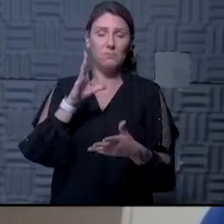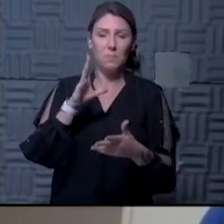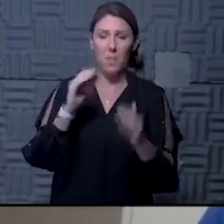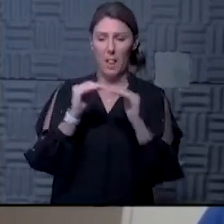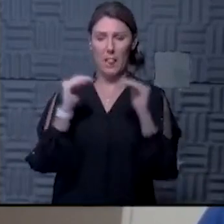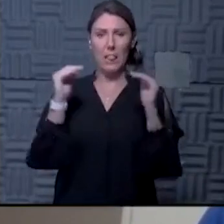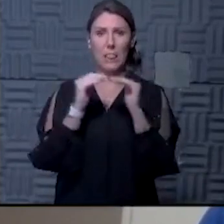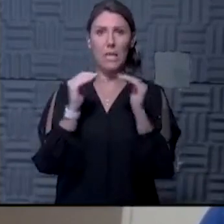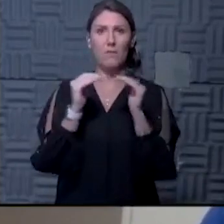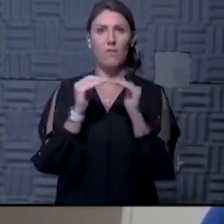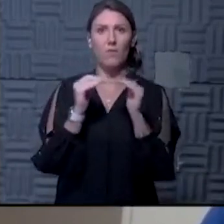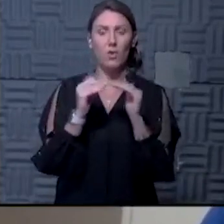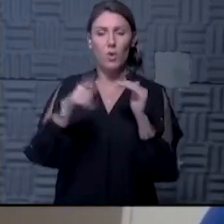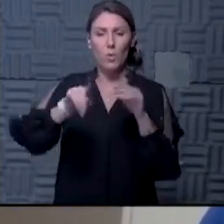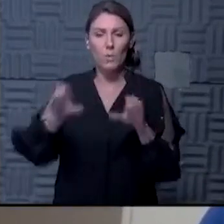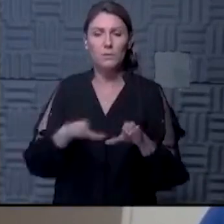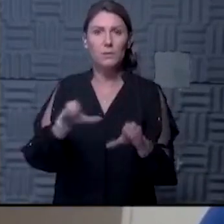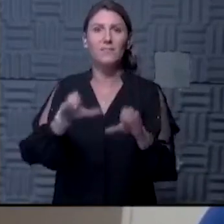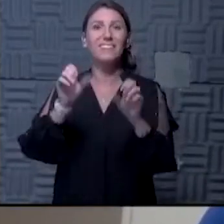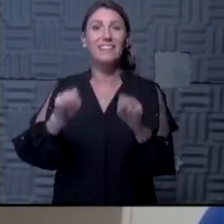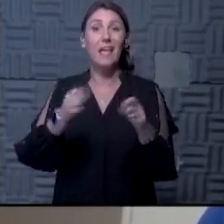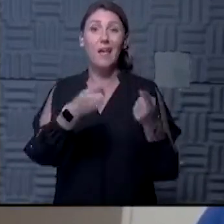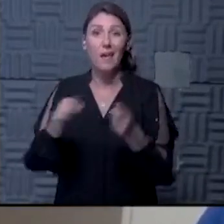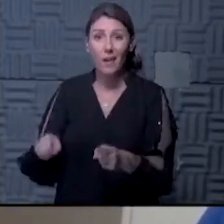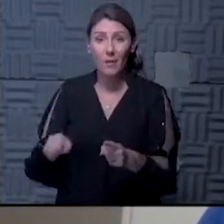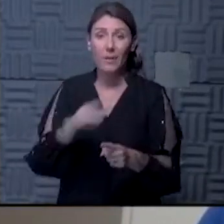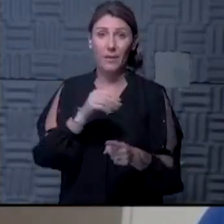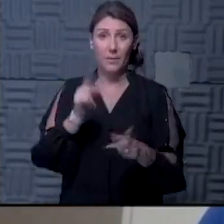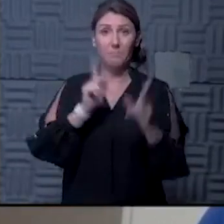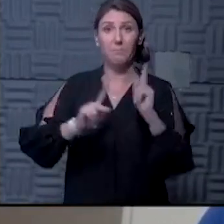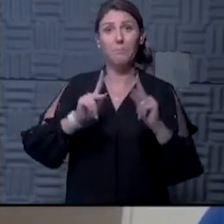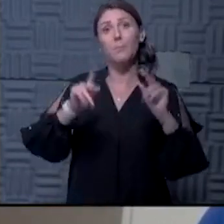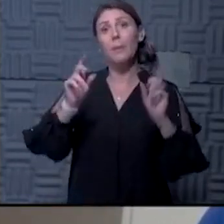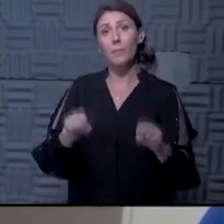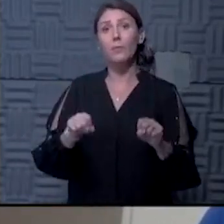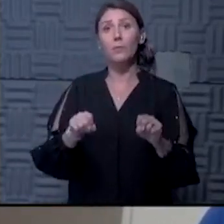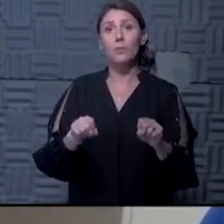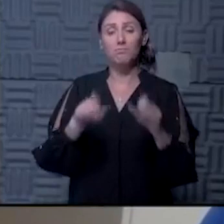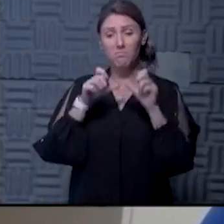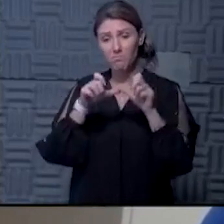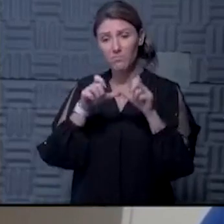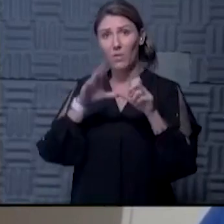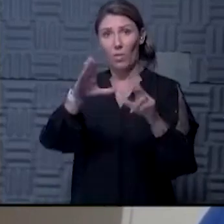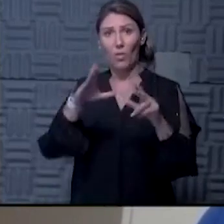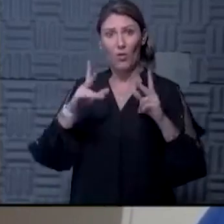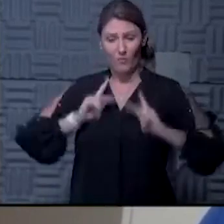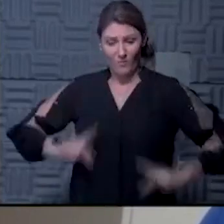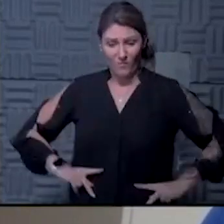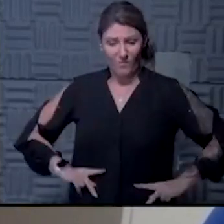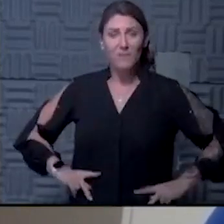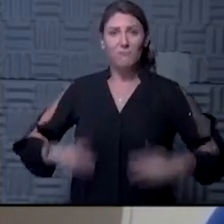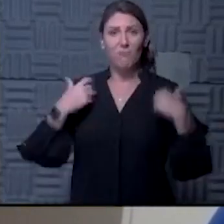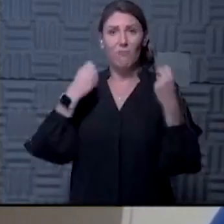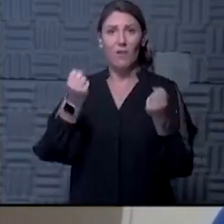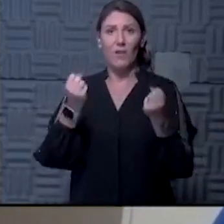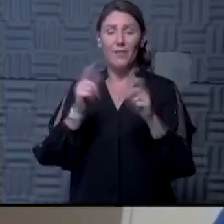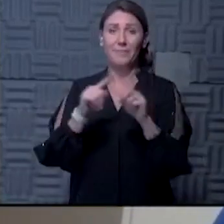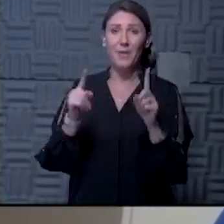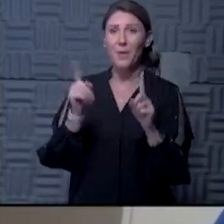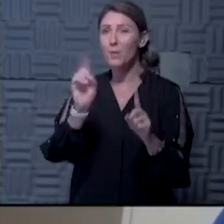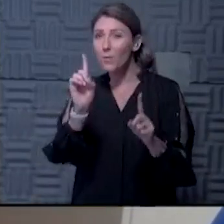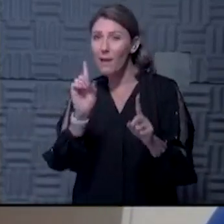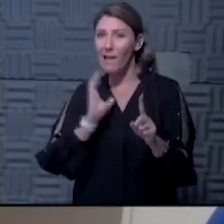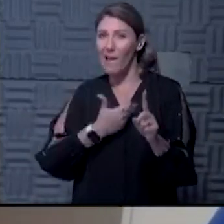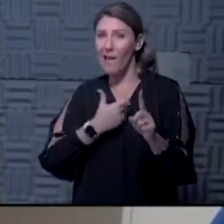where those activities can happen and people can maintain their fitness levels. But the thing is, where we got a leg up is that